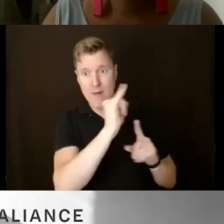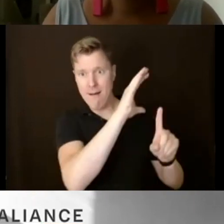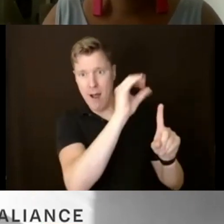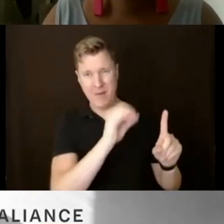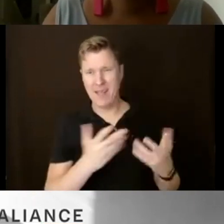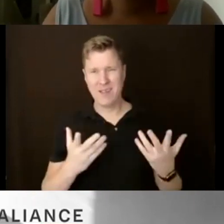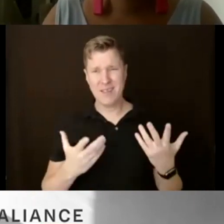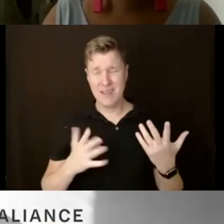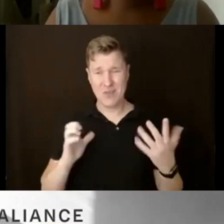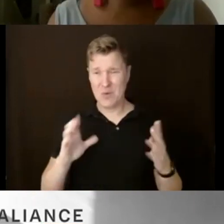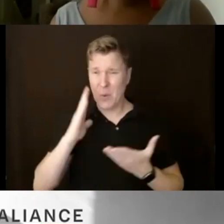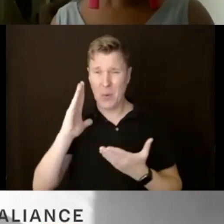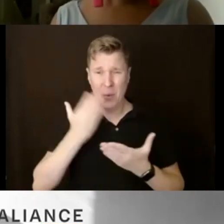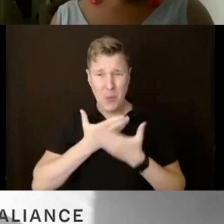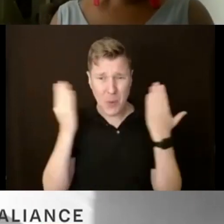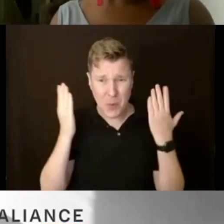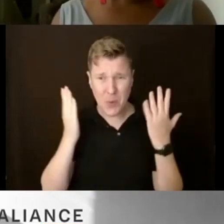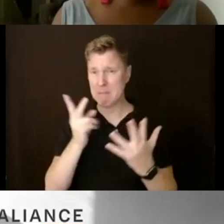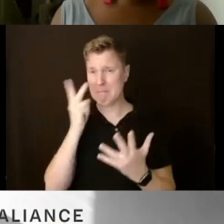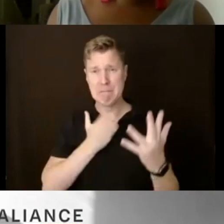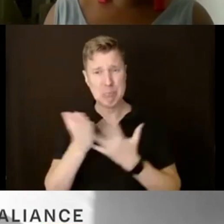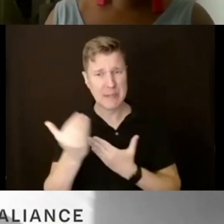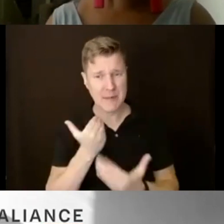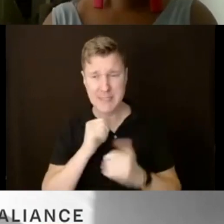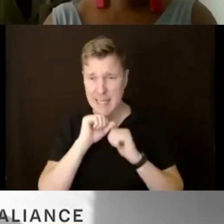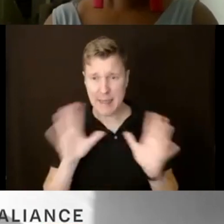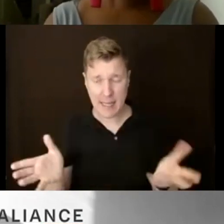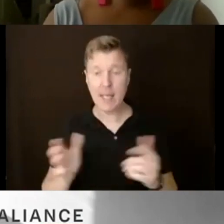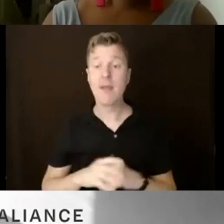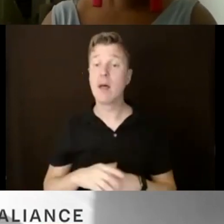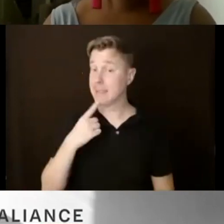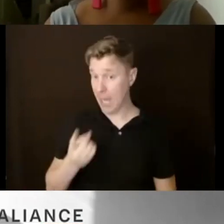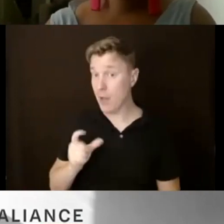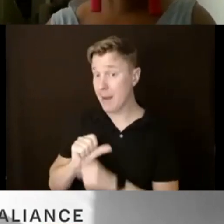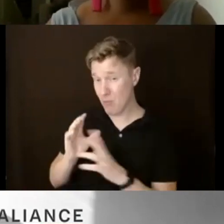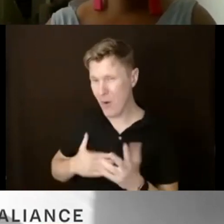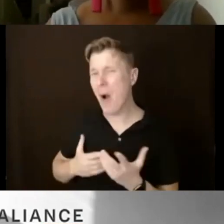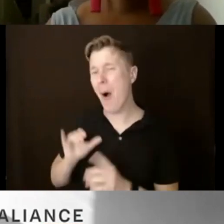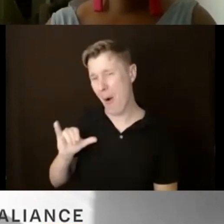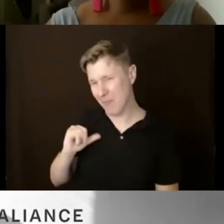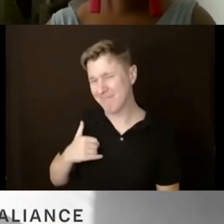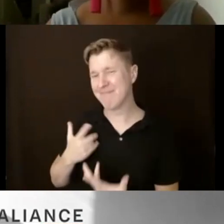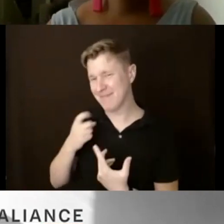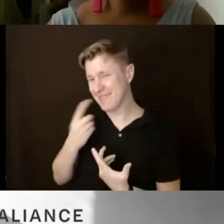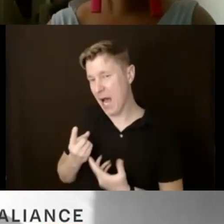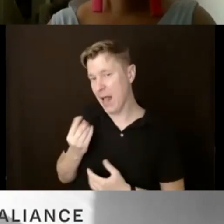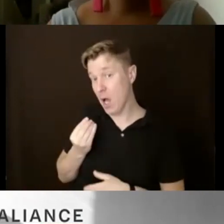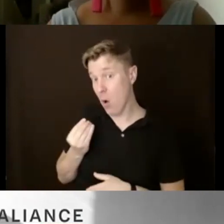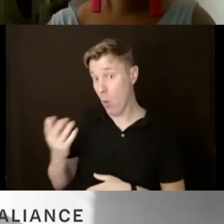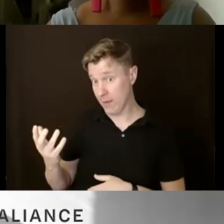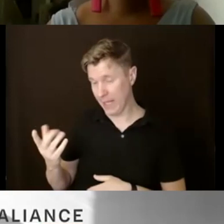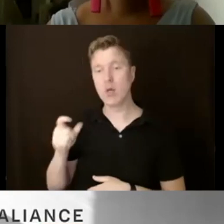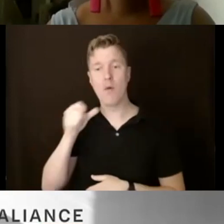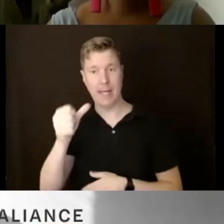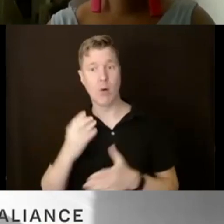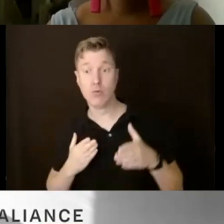of transparency. You know, they'll tell the employee one thing to make sure that they don't, you know, pursue any legal kind of